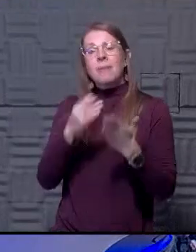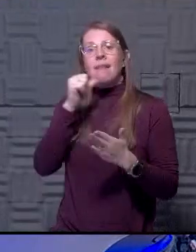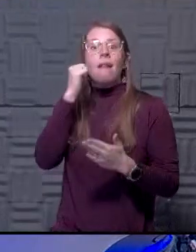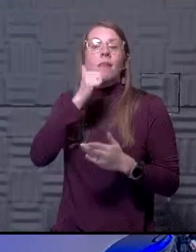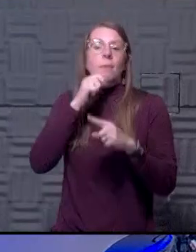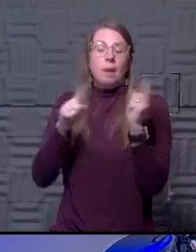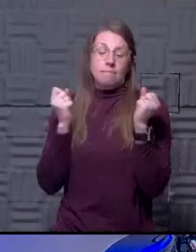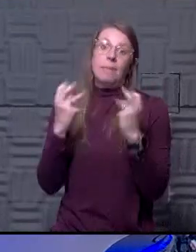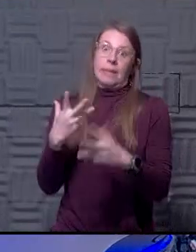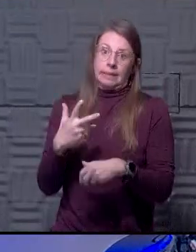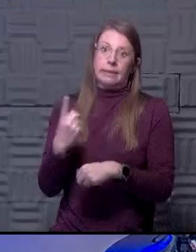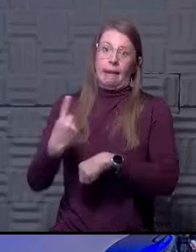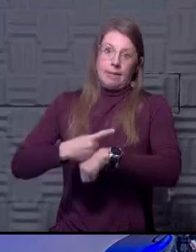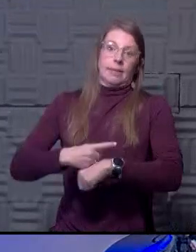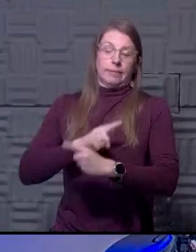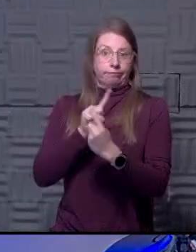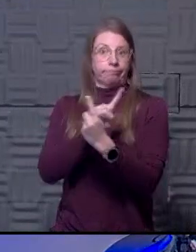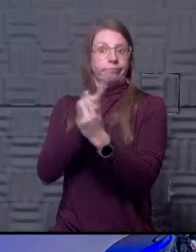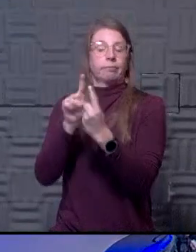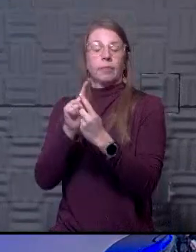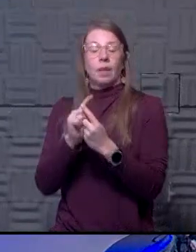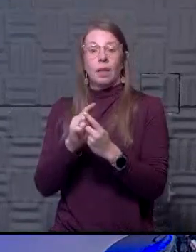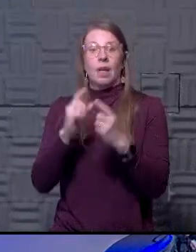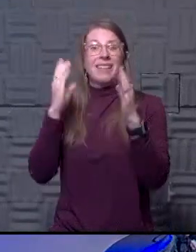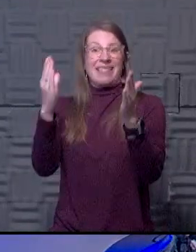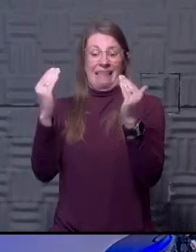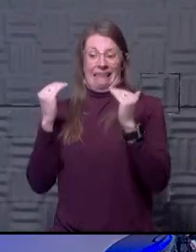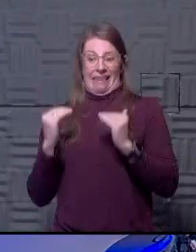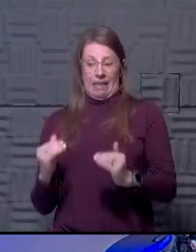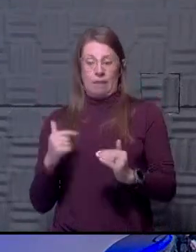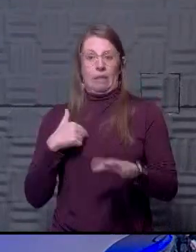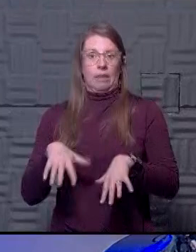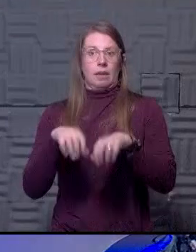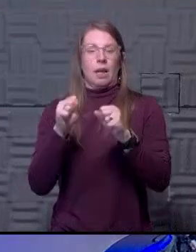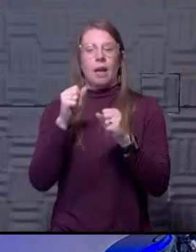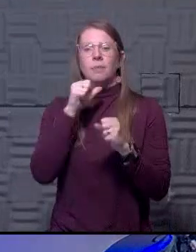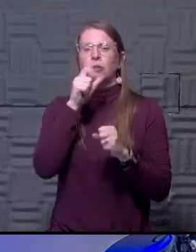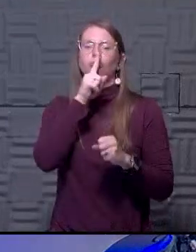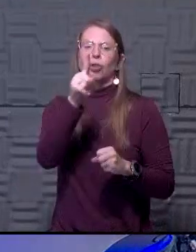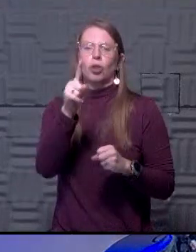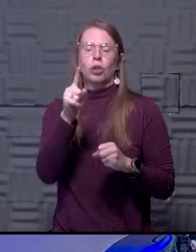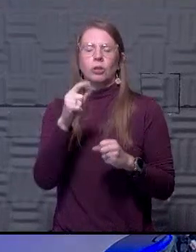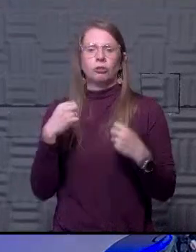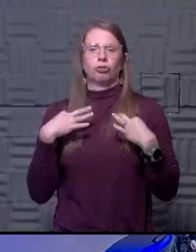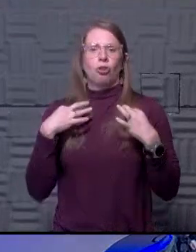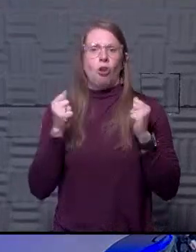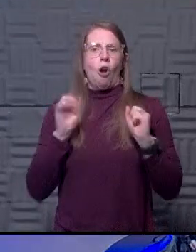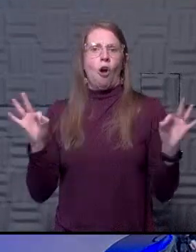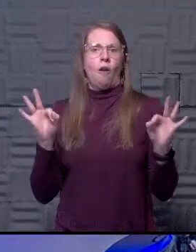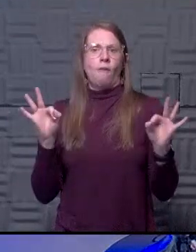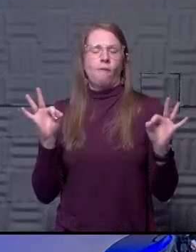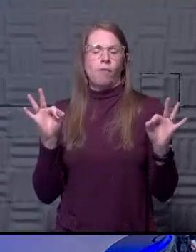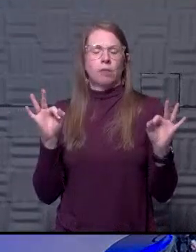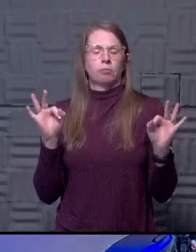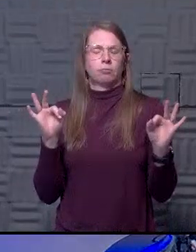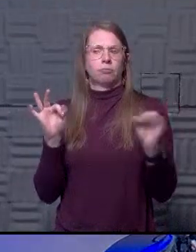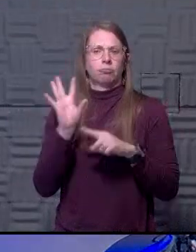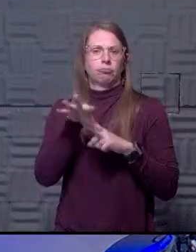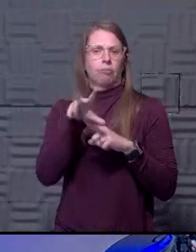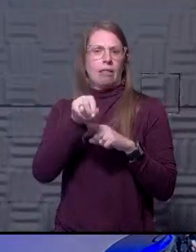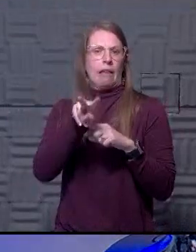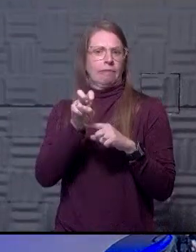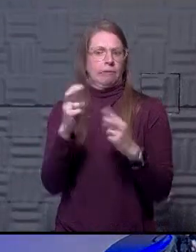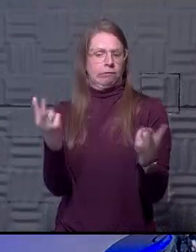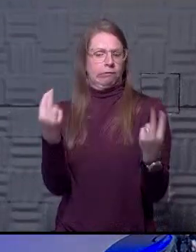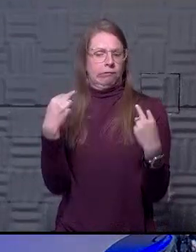lot of days. Yeah. And sometime down the list, I'll be in that same position. I don't know if I'm going to take my shirt off on the air, though, Hawkeye. It's a little, it's not as pretty.